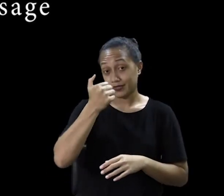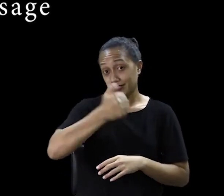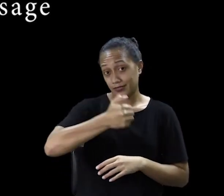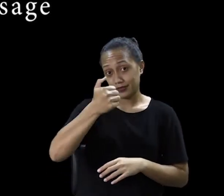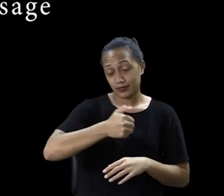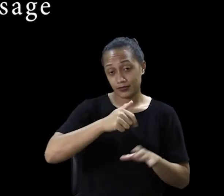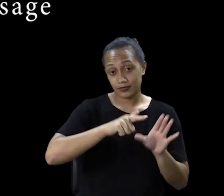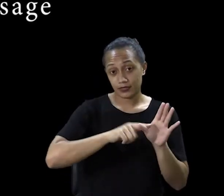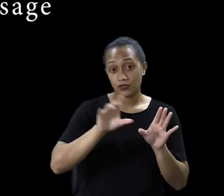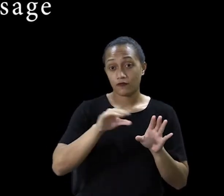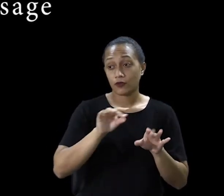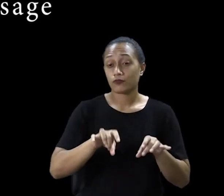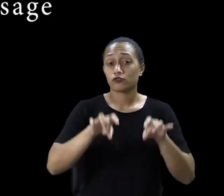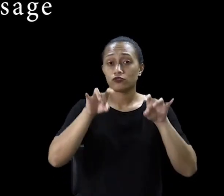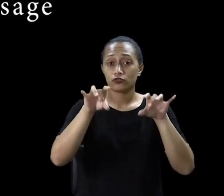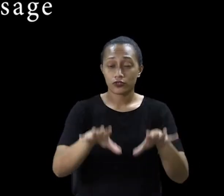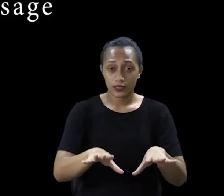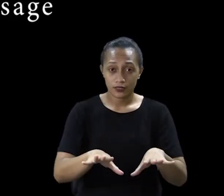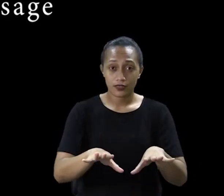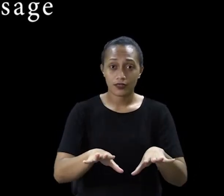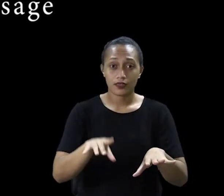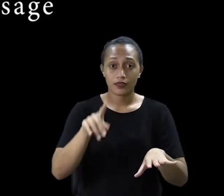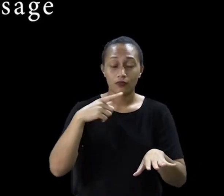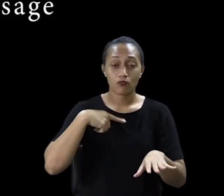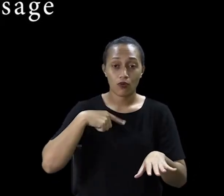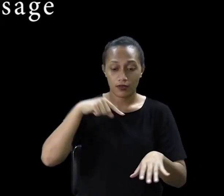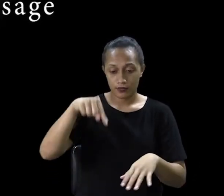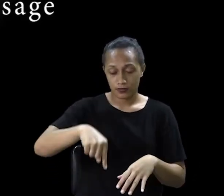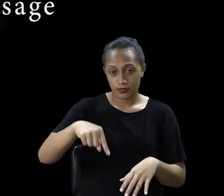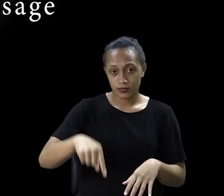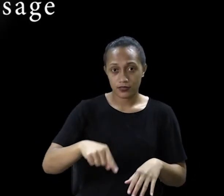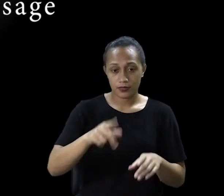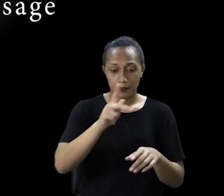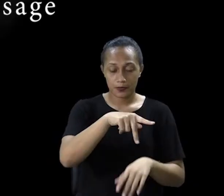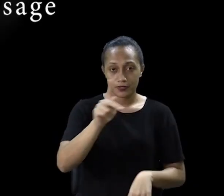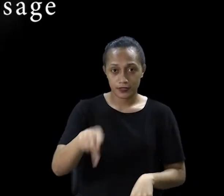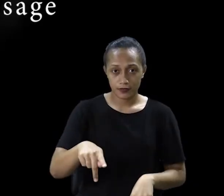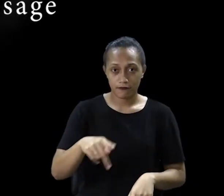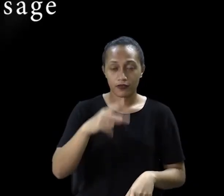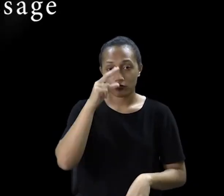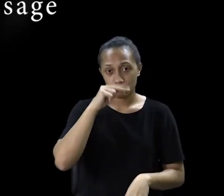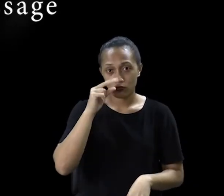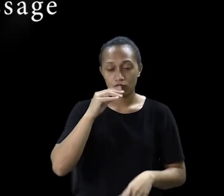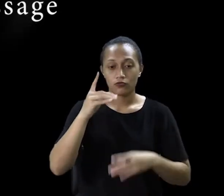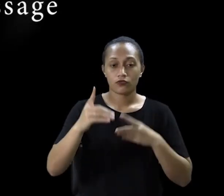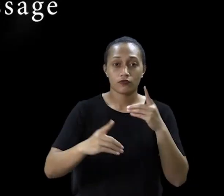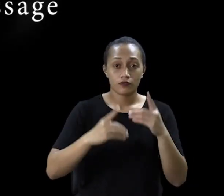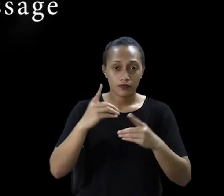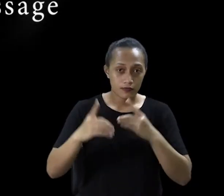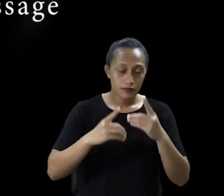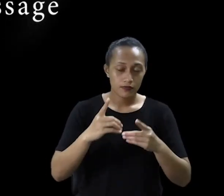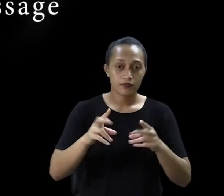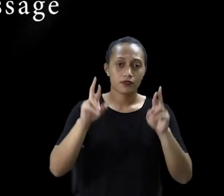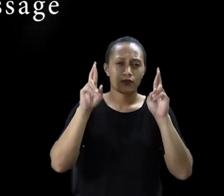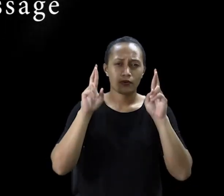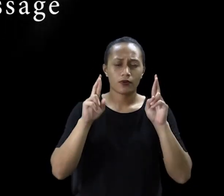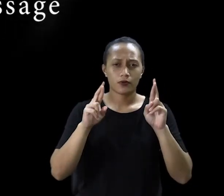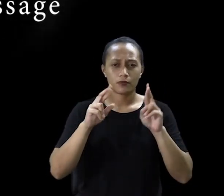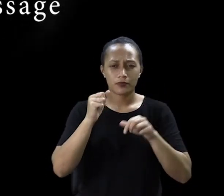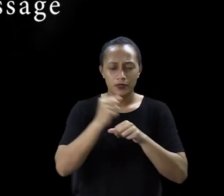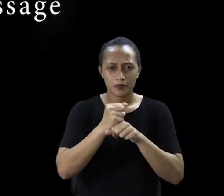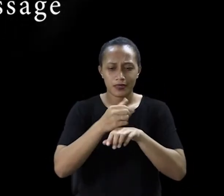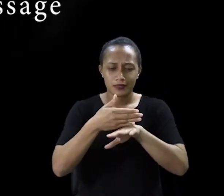16-year-old student from Australia. I am here for the Pacific Youth Conference. I am hoping to make